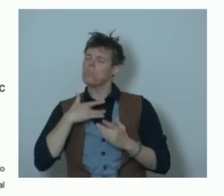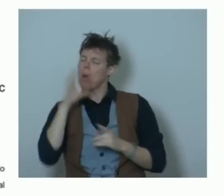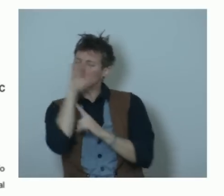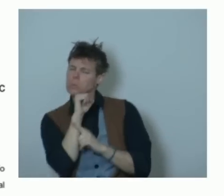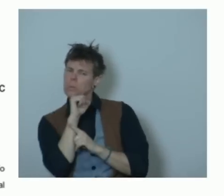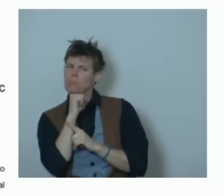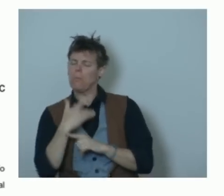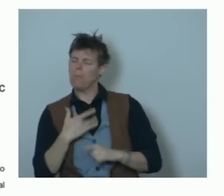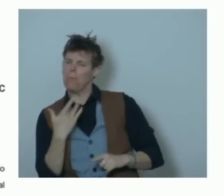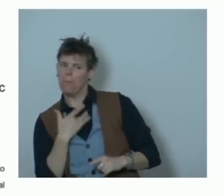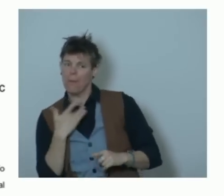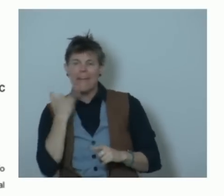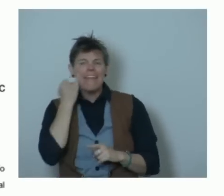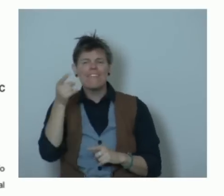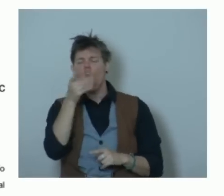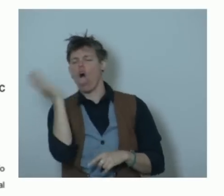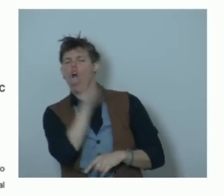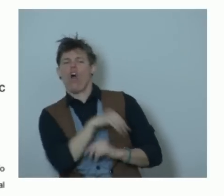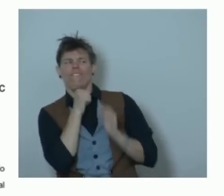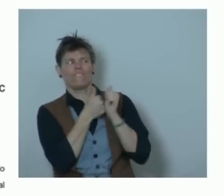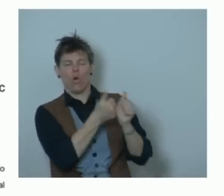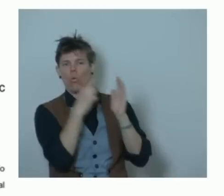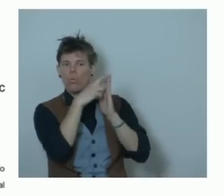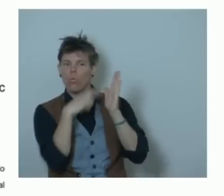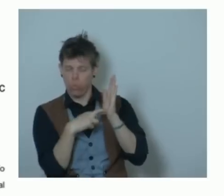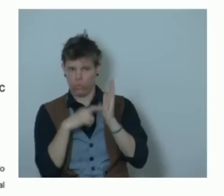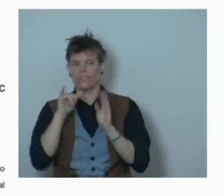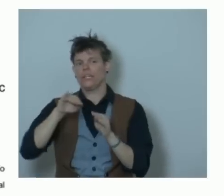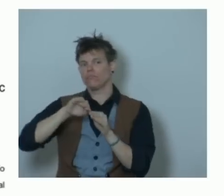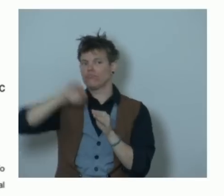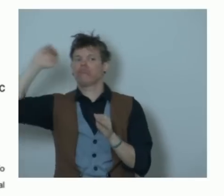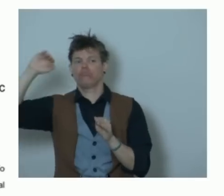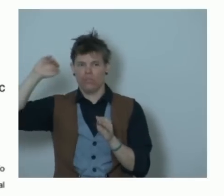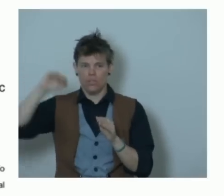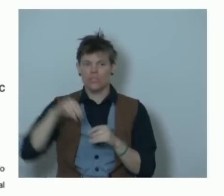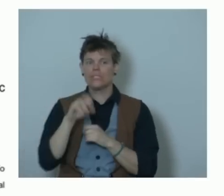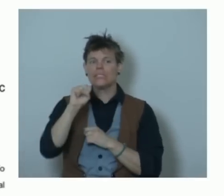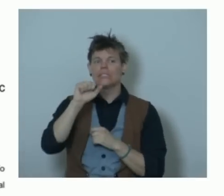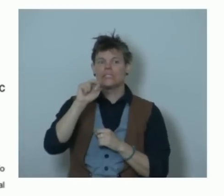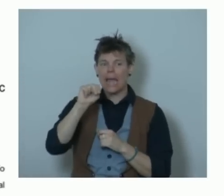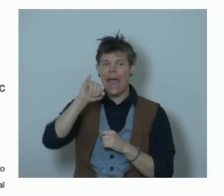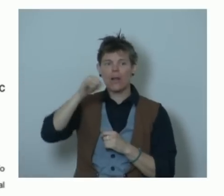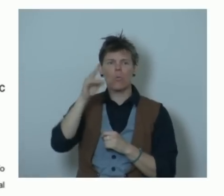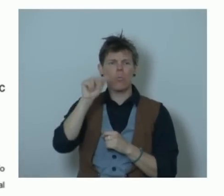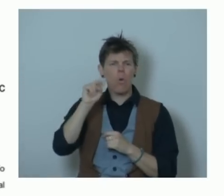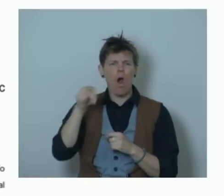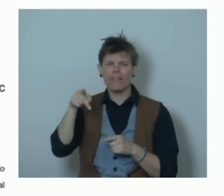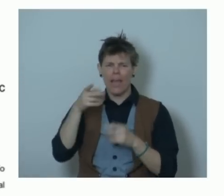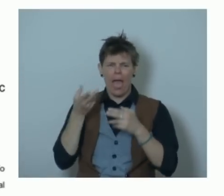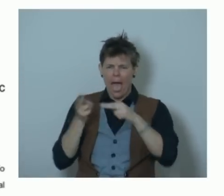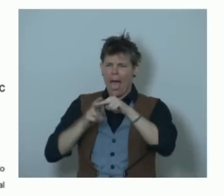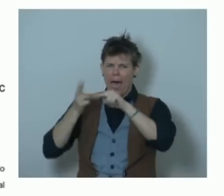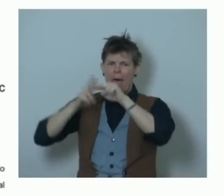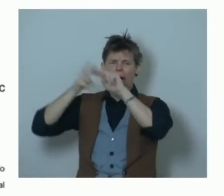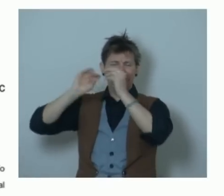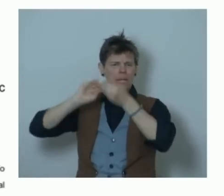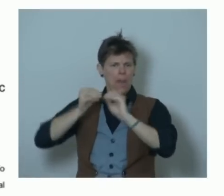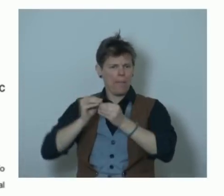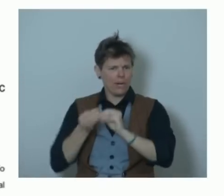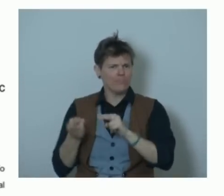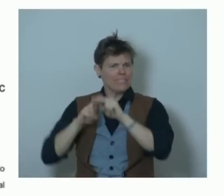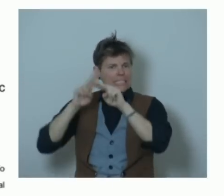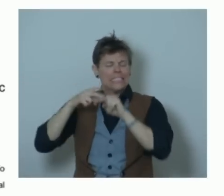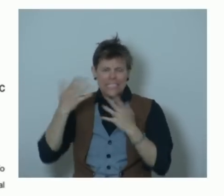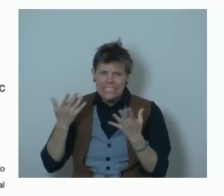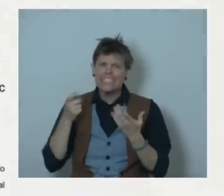what they're doing now. So it doesn't mean that San Juan County is doomed to have a rapidly increasing number of cases unabated. It means that